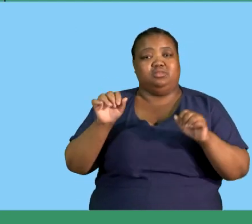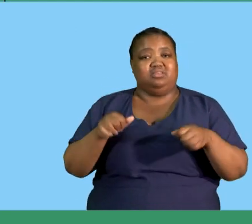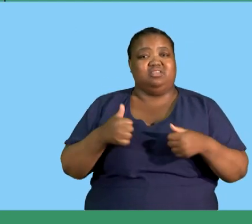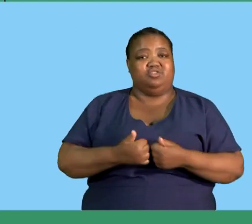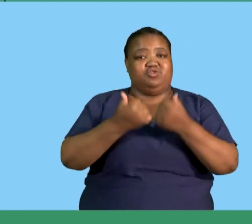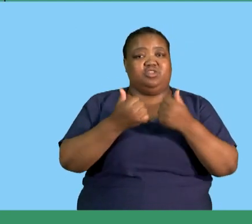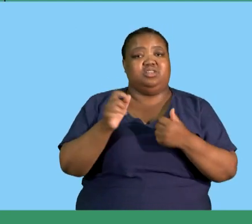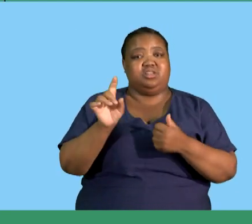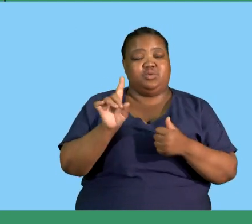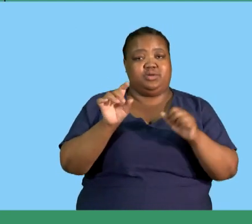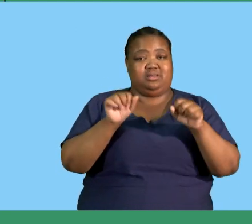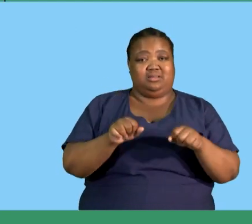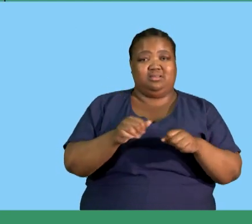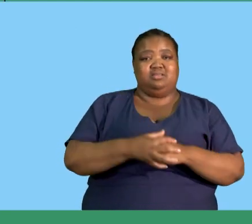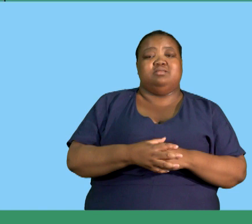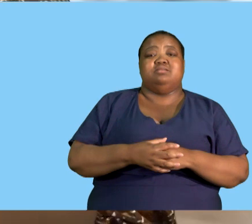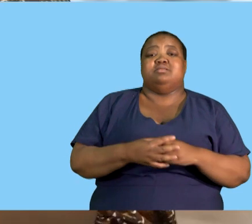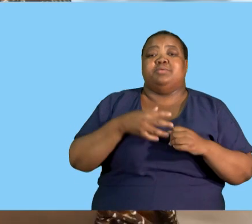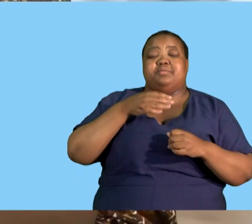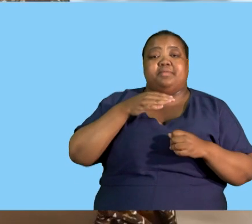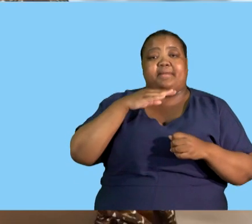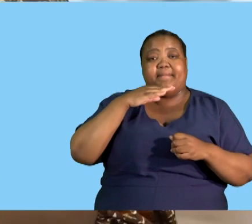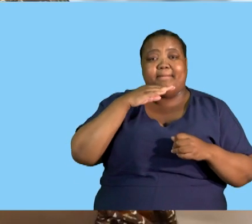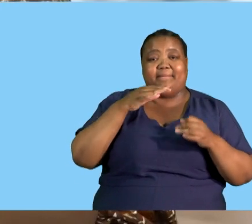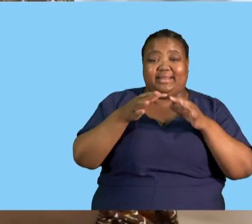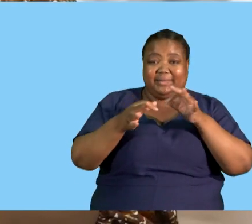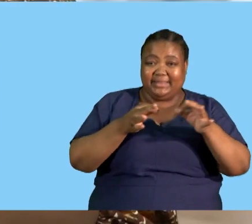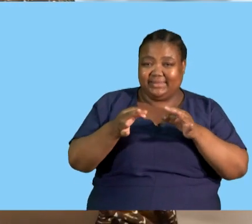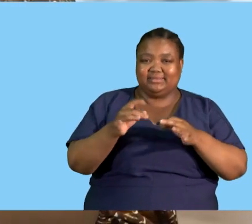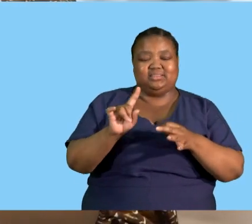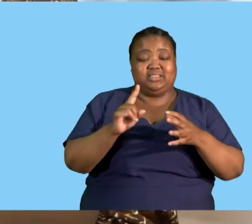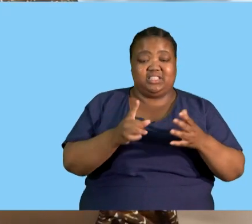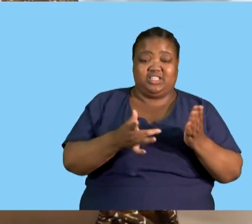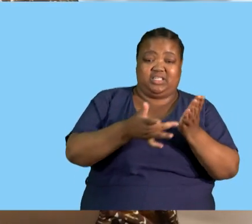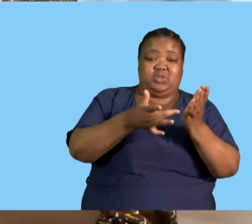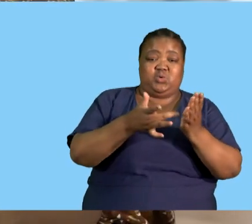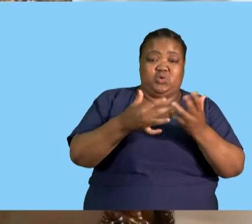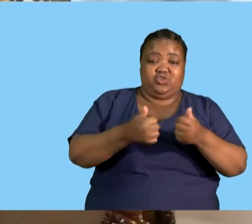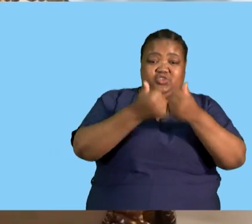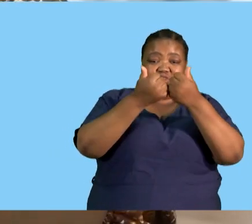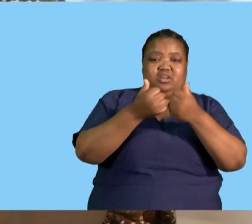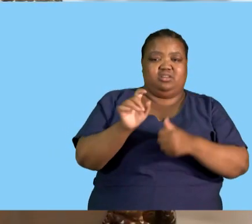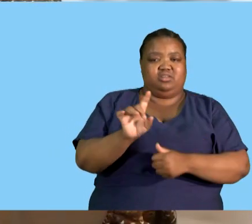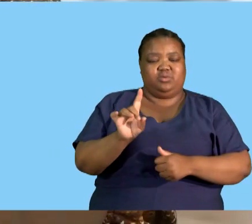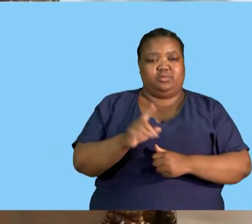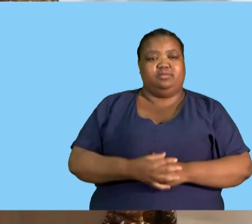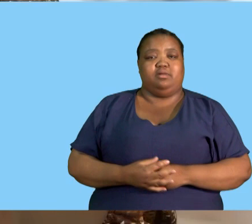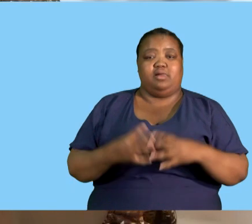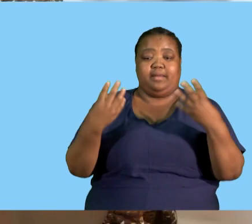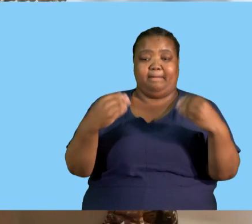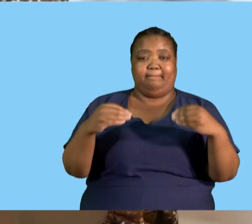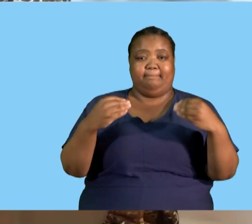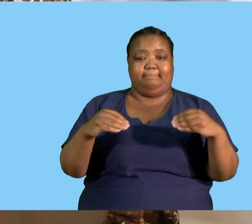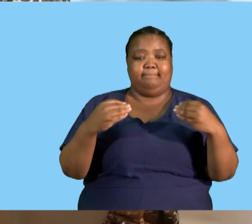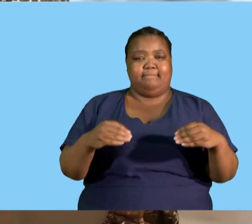how is that a challenge? I hope you understand. We don't explain it, we don't define it, but how is it a challenge? Right, businesses may